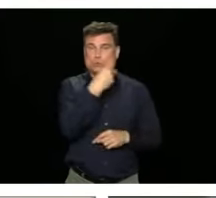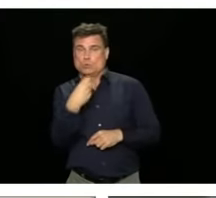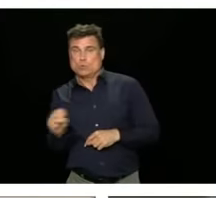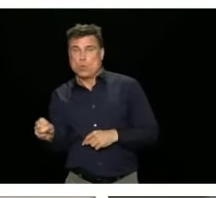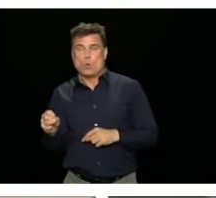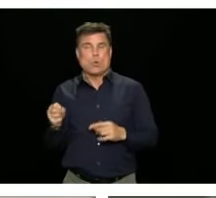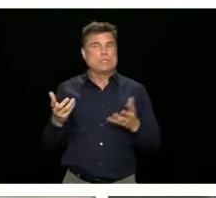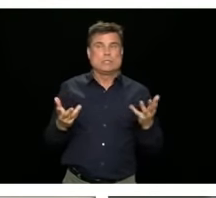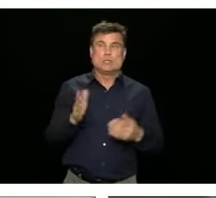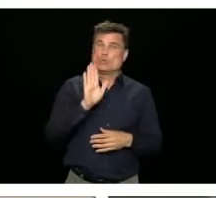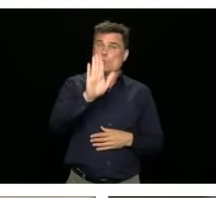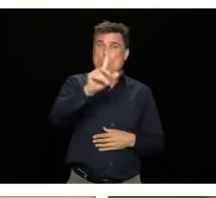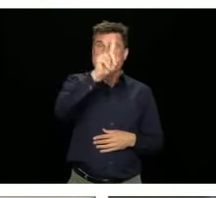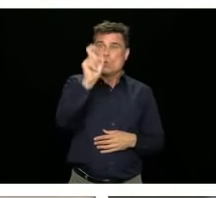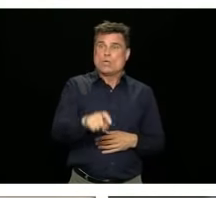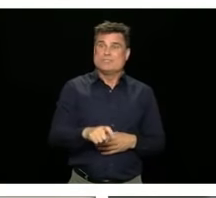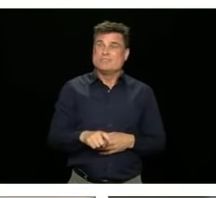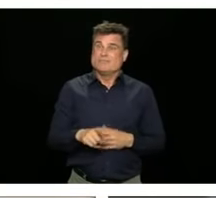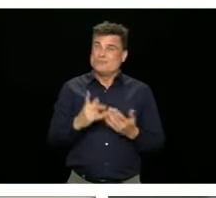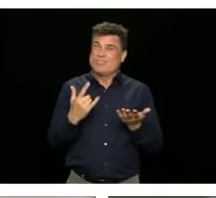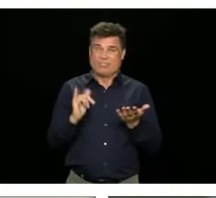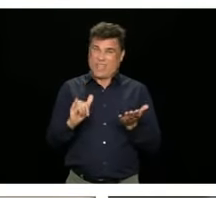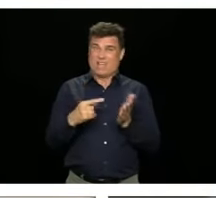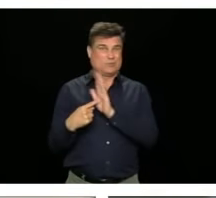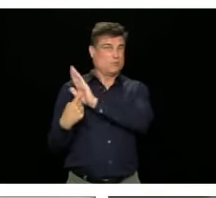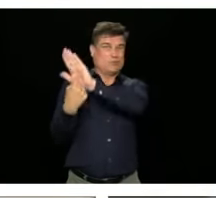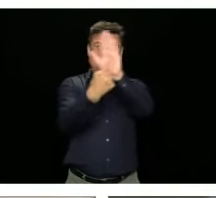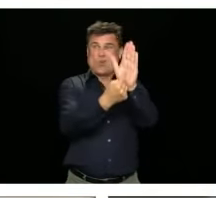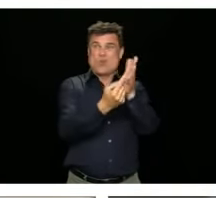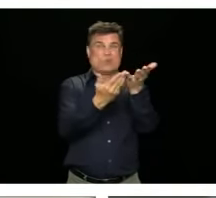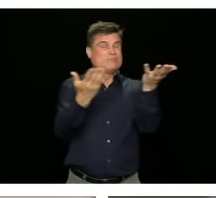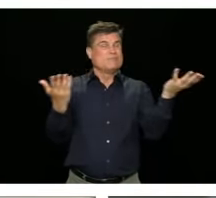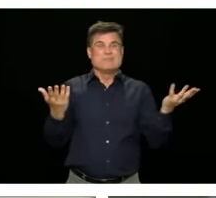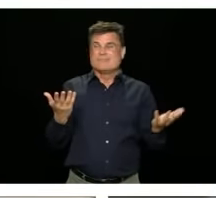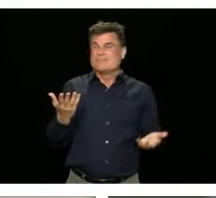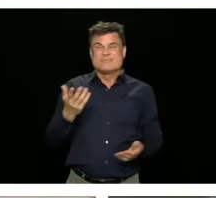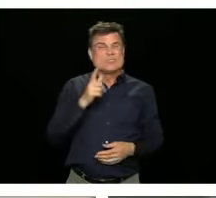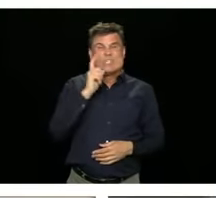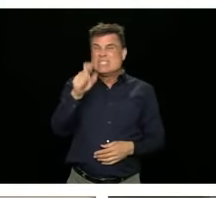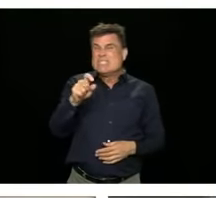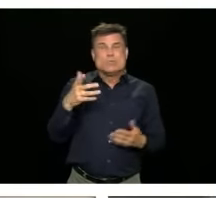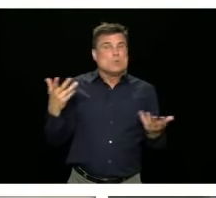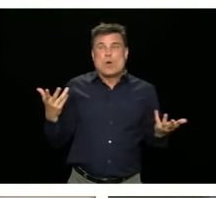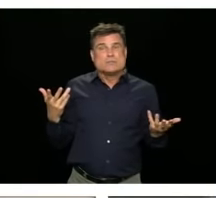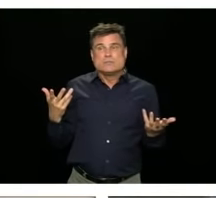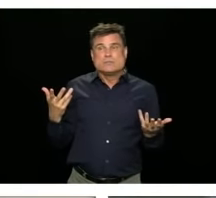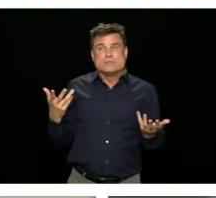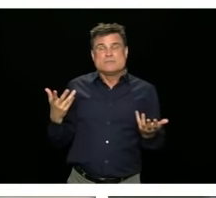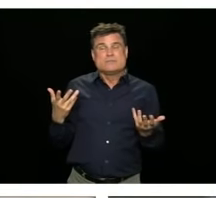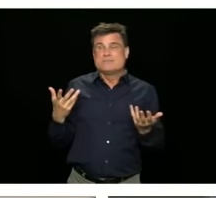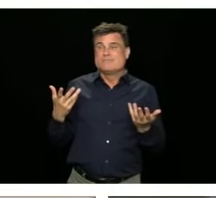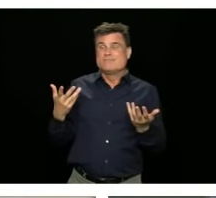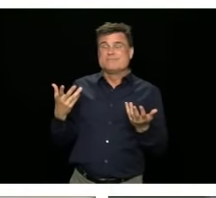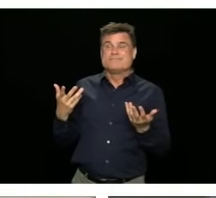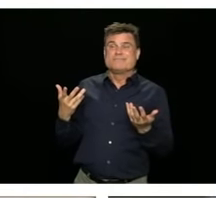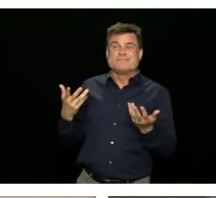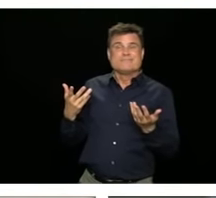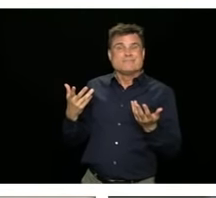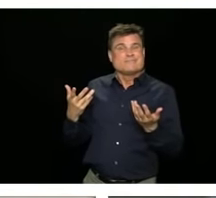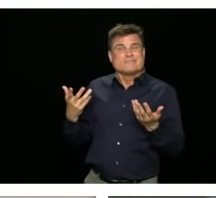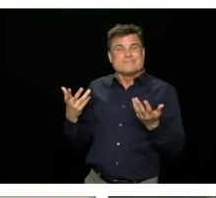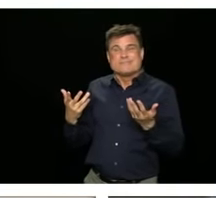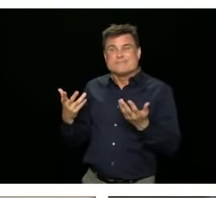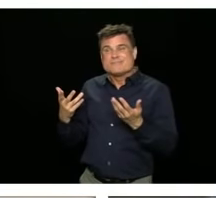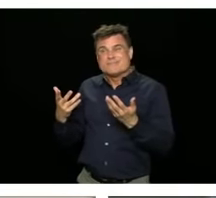workers, psychologists and therapists who have a background and a practice in anti-oppression and anti-racism